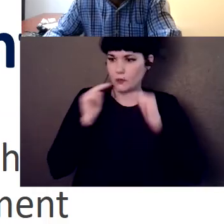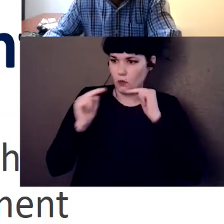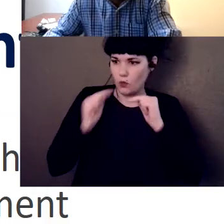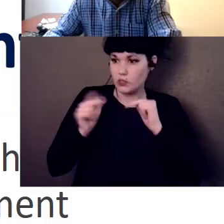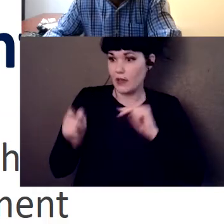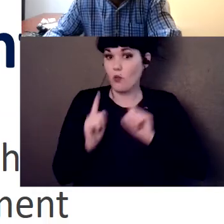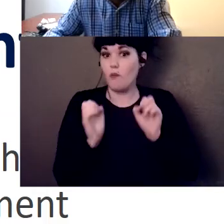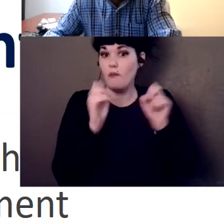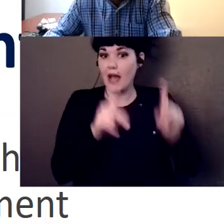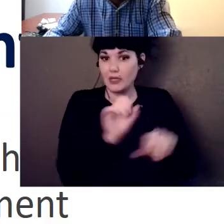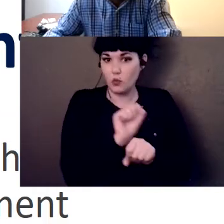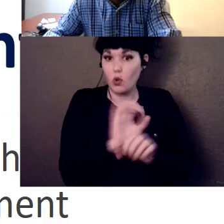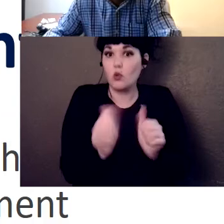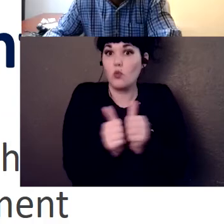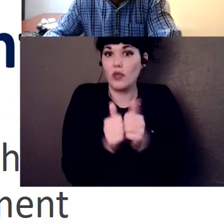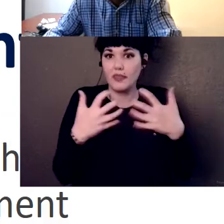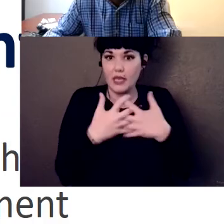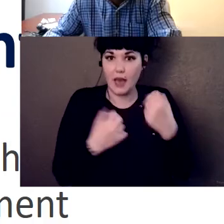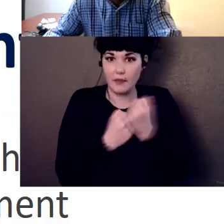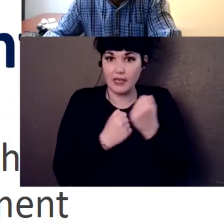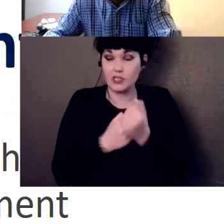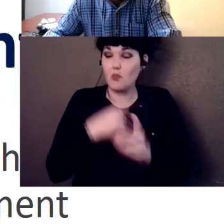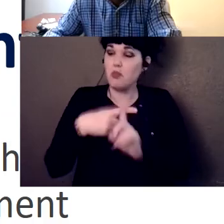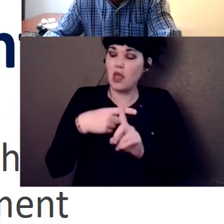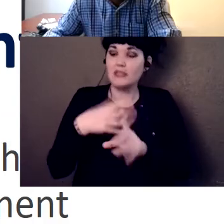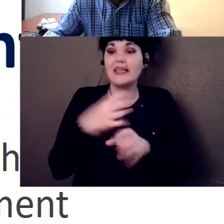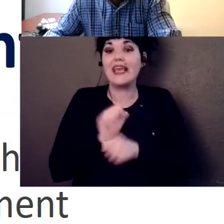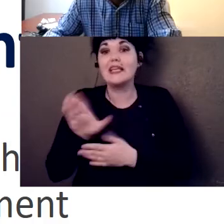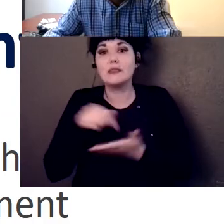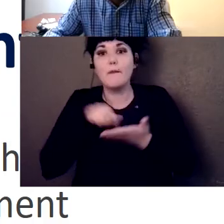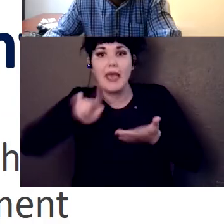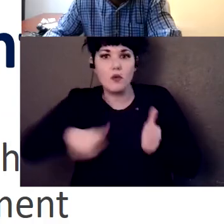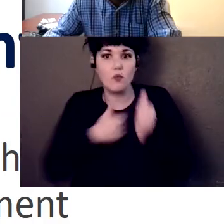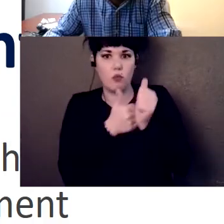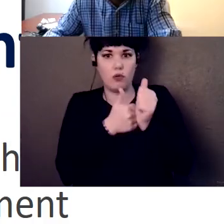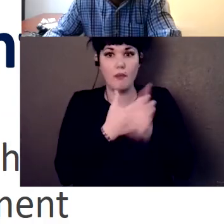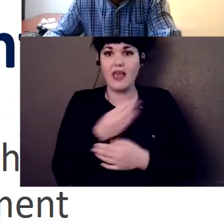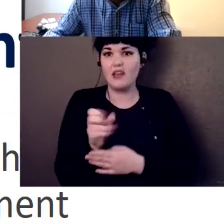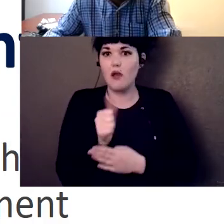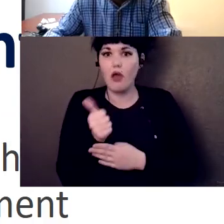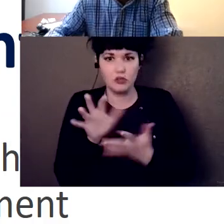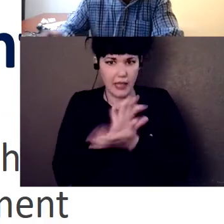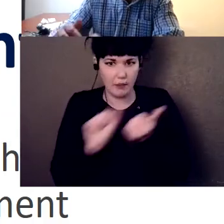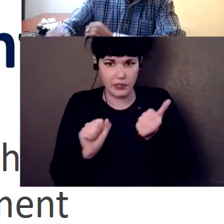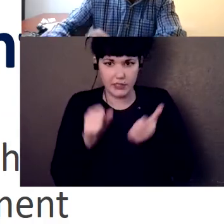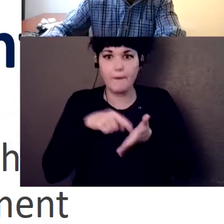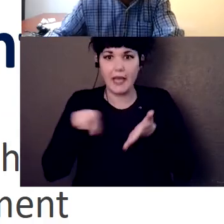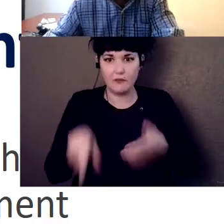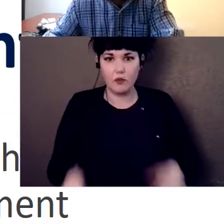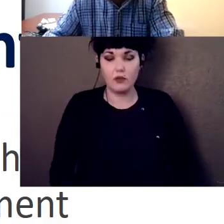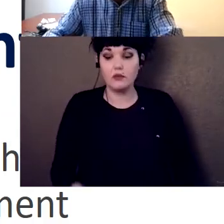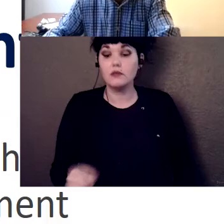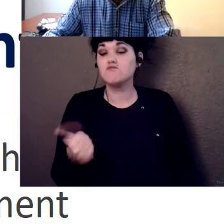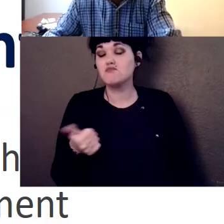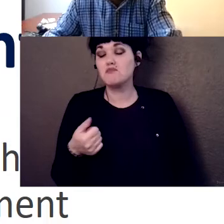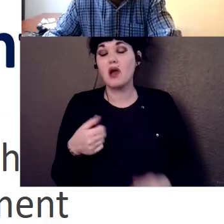accommodations and secure back pay and compensatory damages. Another example, a 33-year-old woman with